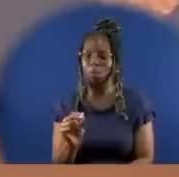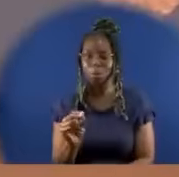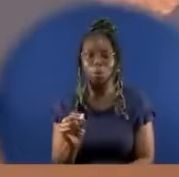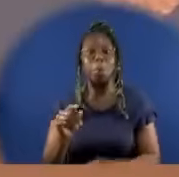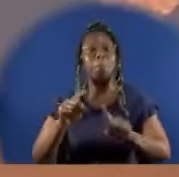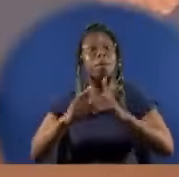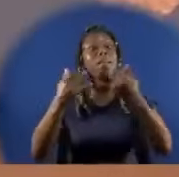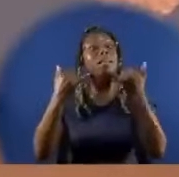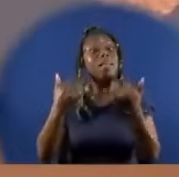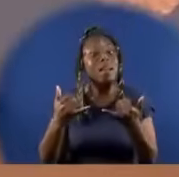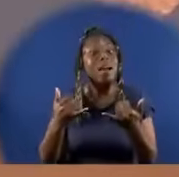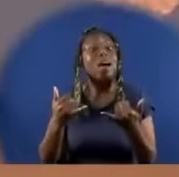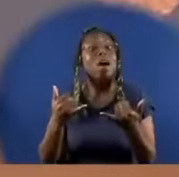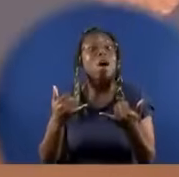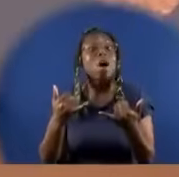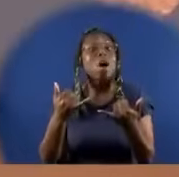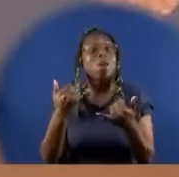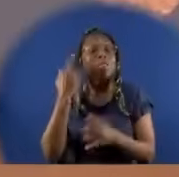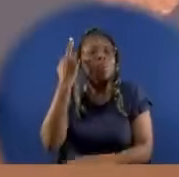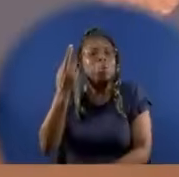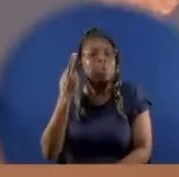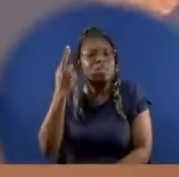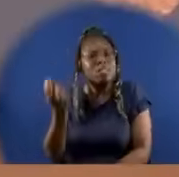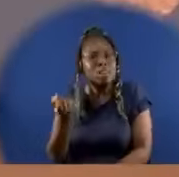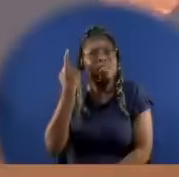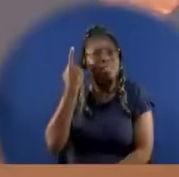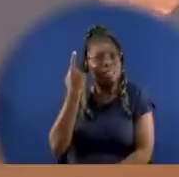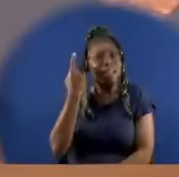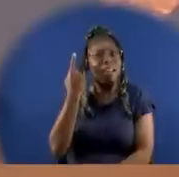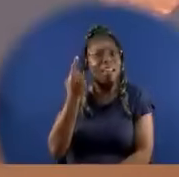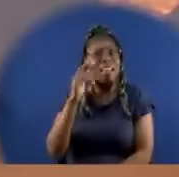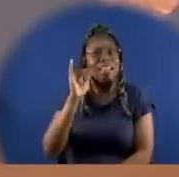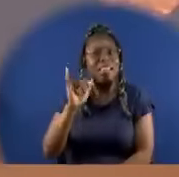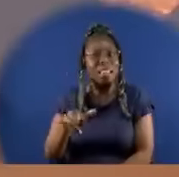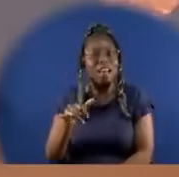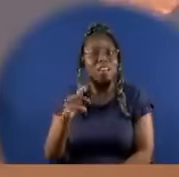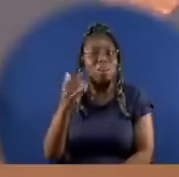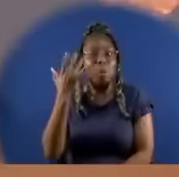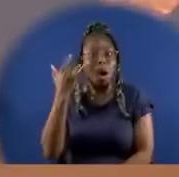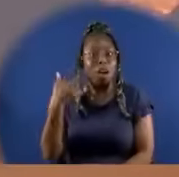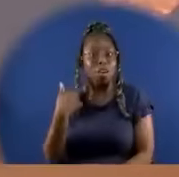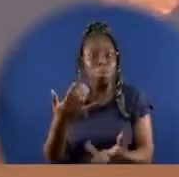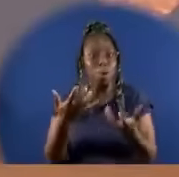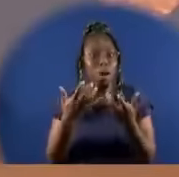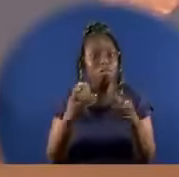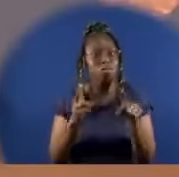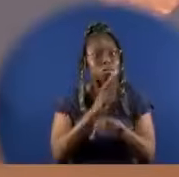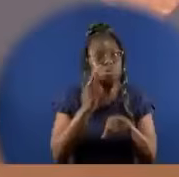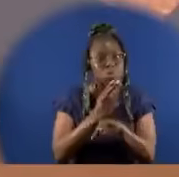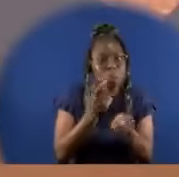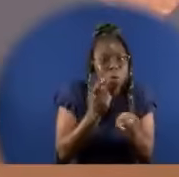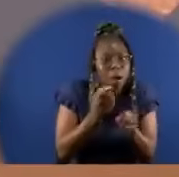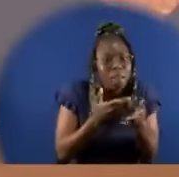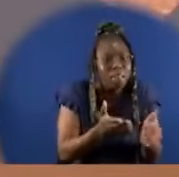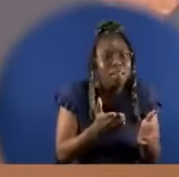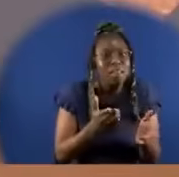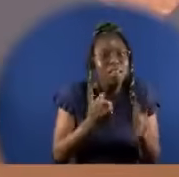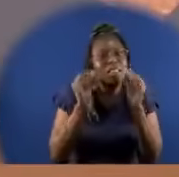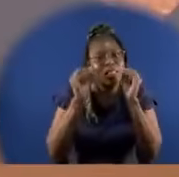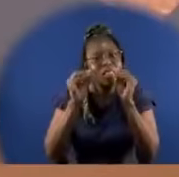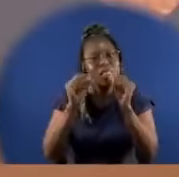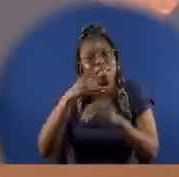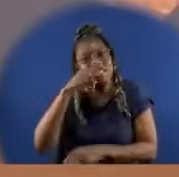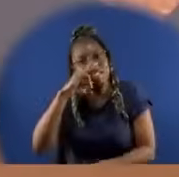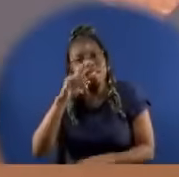an attempt to make sure that we use the right words at the right time, in the right way, with the right tone. And that, my